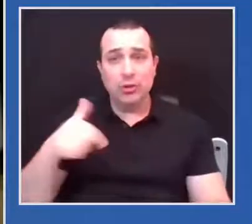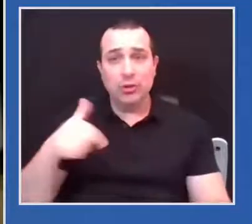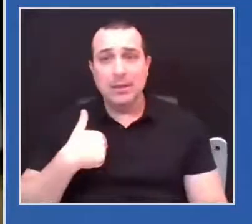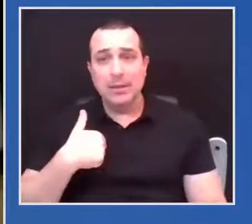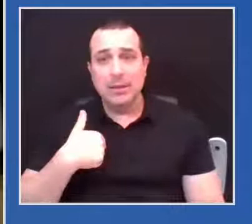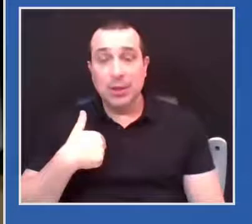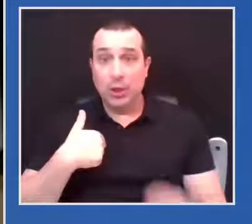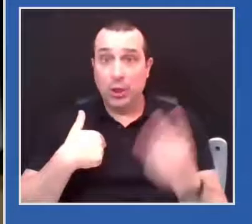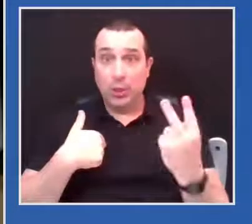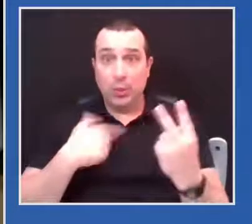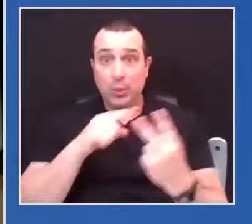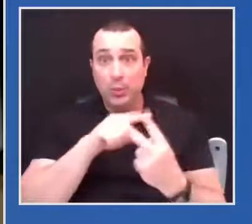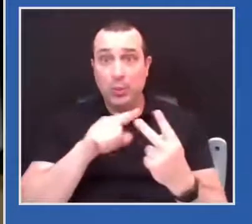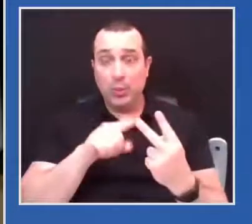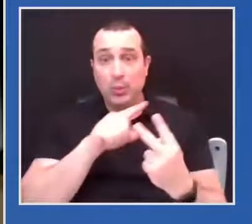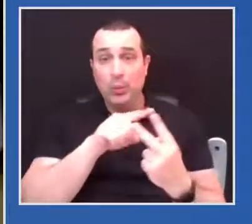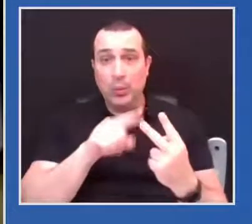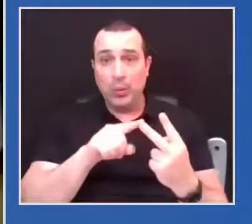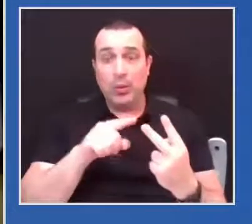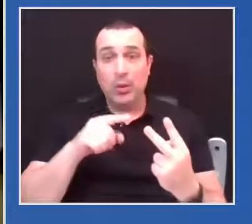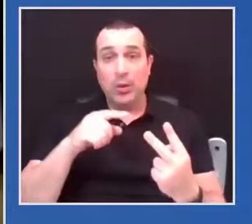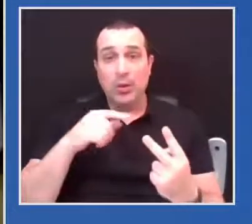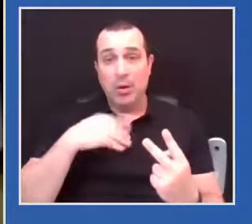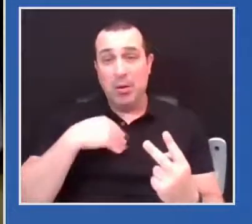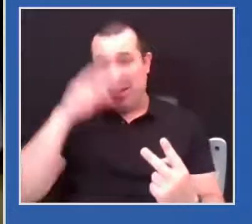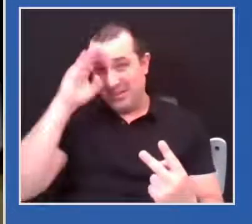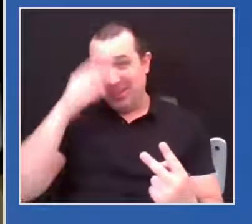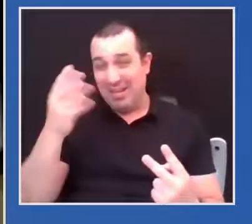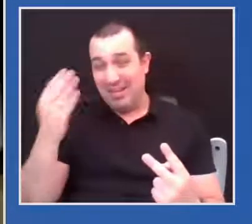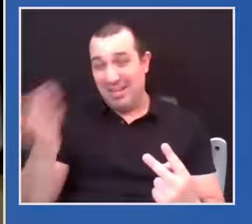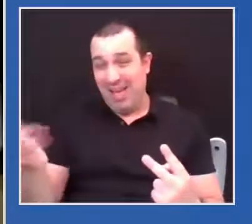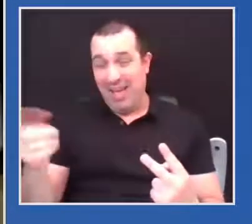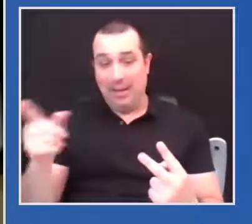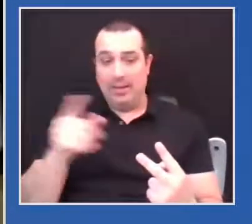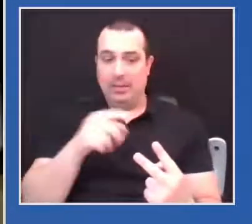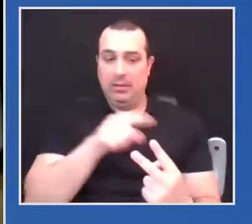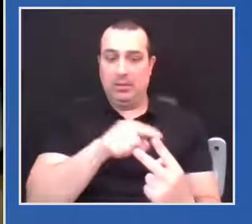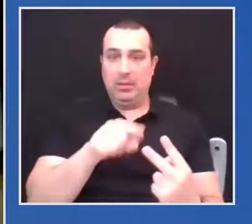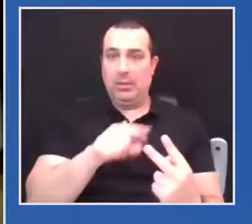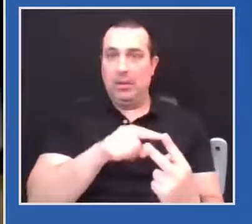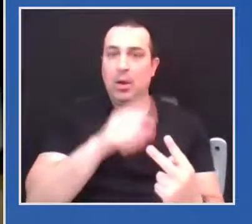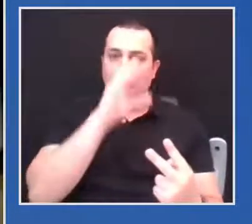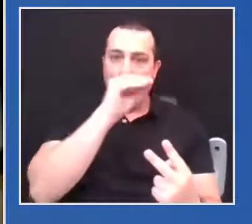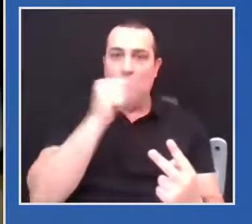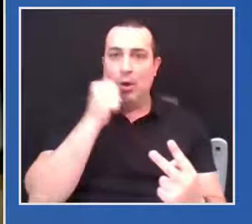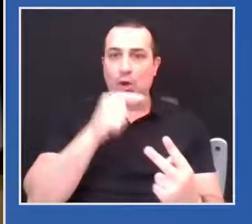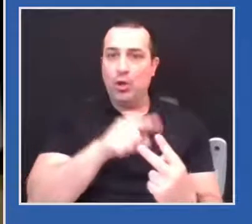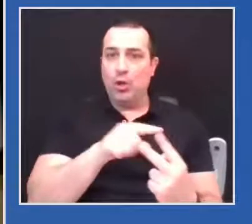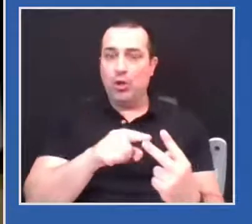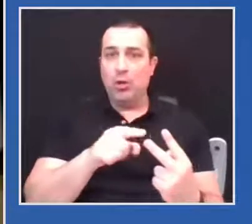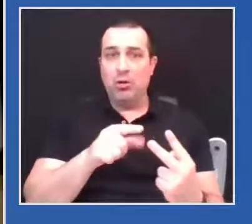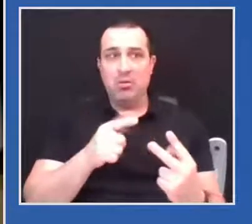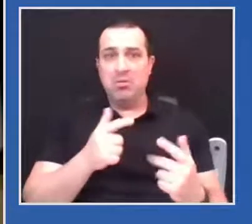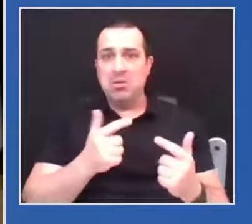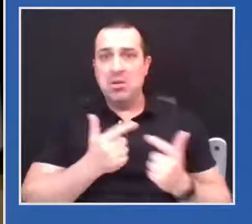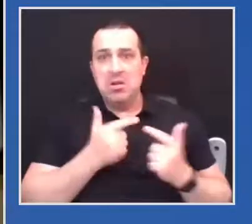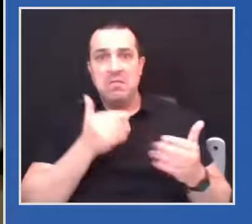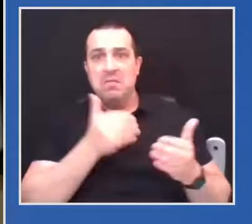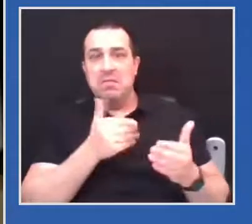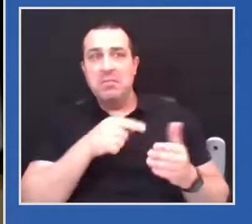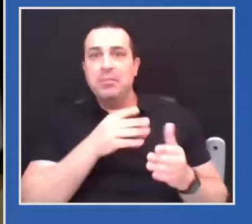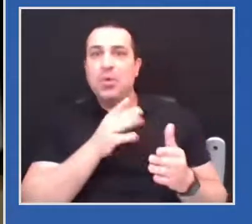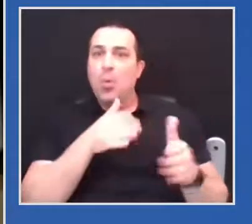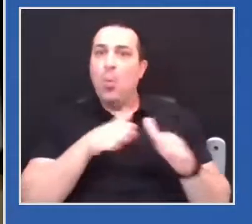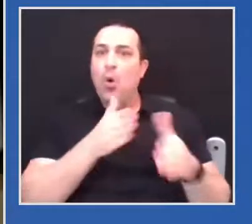2 of them, my deceased son's boys, they live not, children, a boy and a girl, live not far from me. They can walk through the woods. The only way I can see them, I stand on the